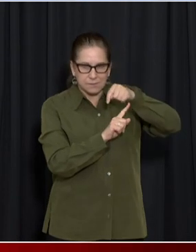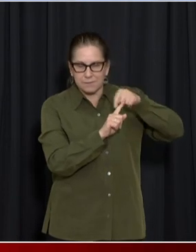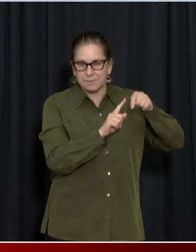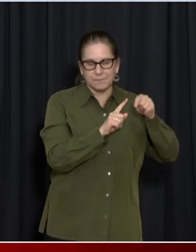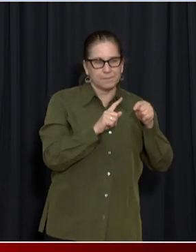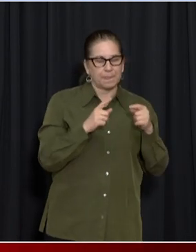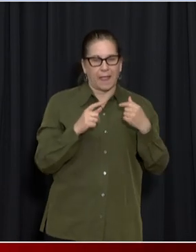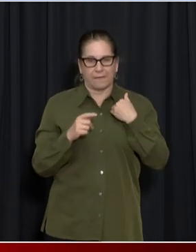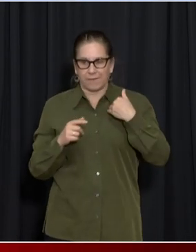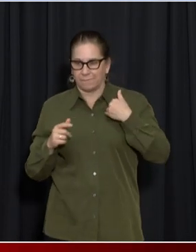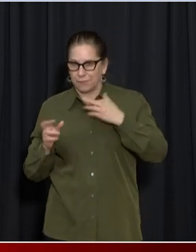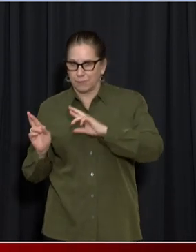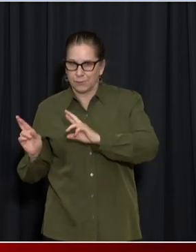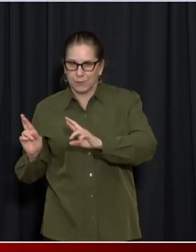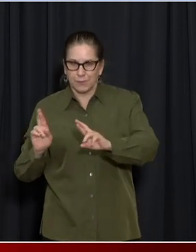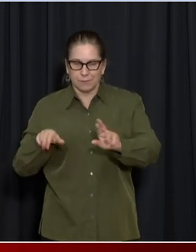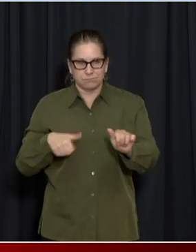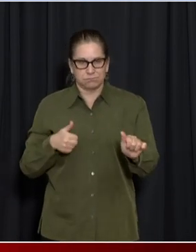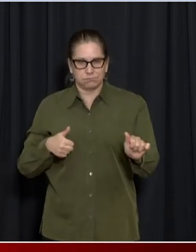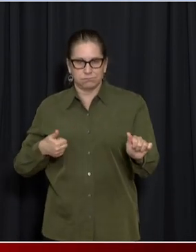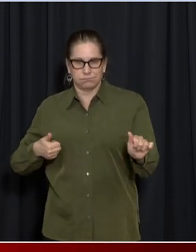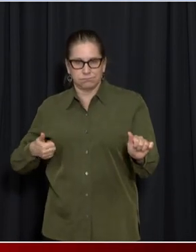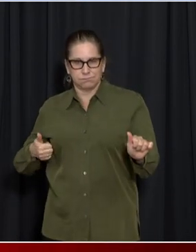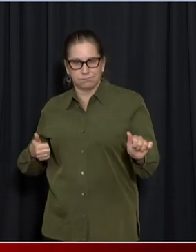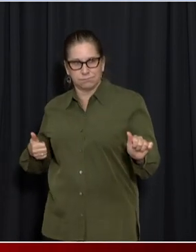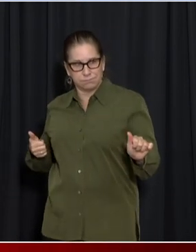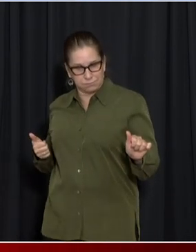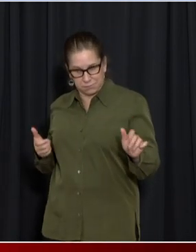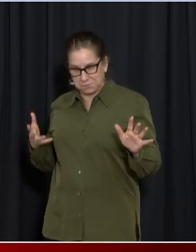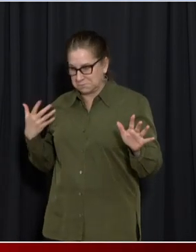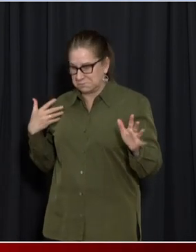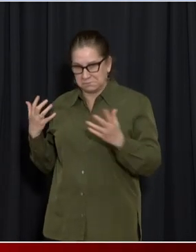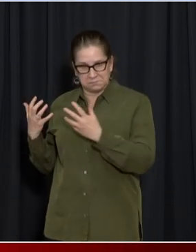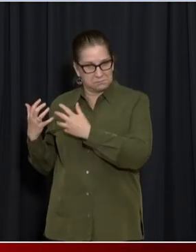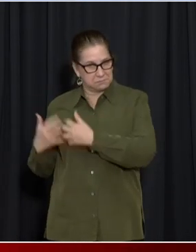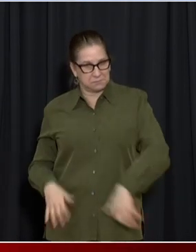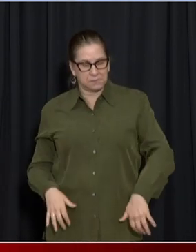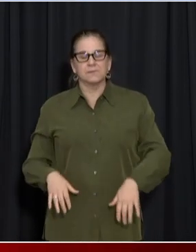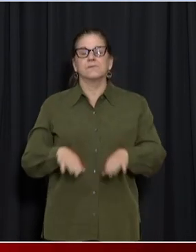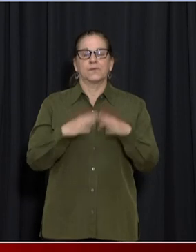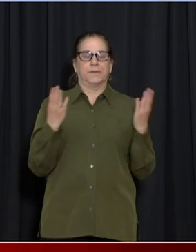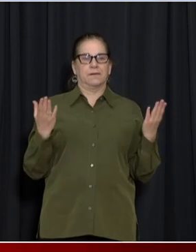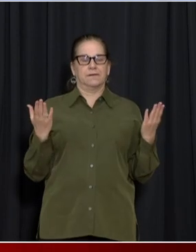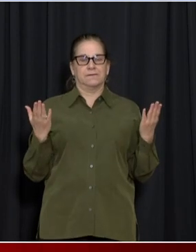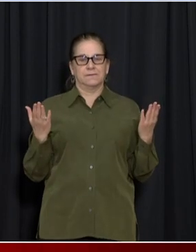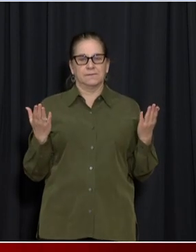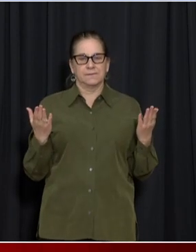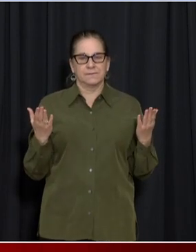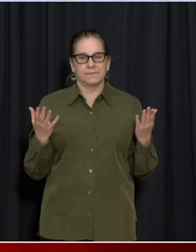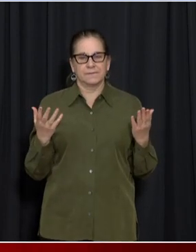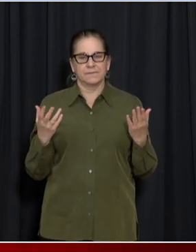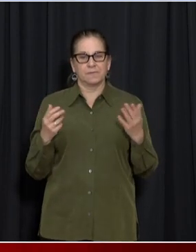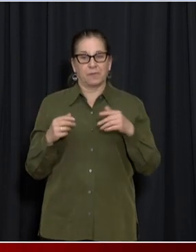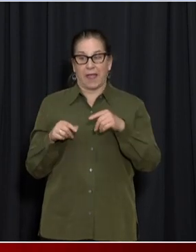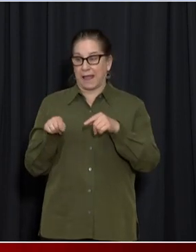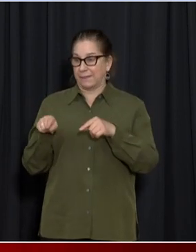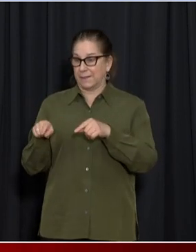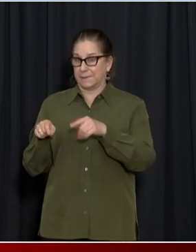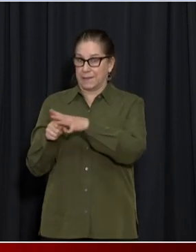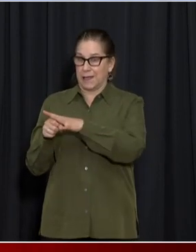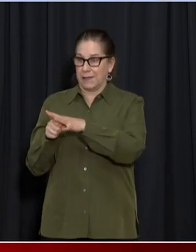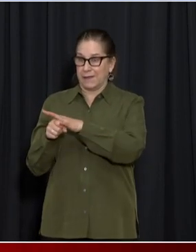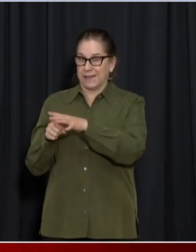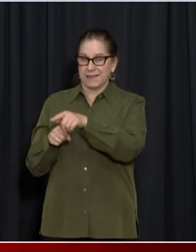to proceed and to recognize whether we need to dial back if it turns out that things take a turn for the